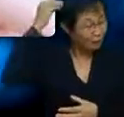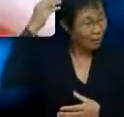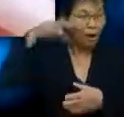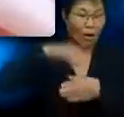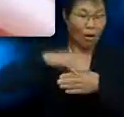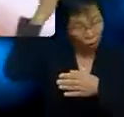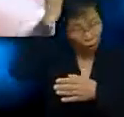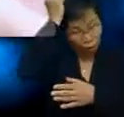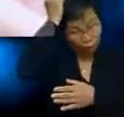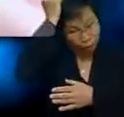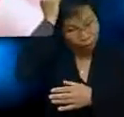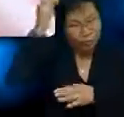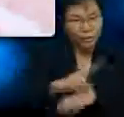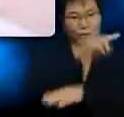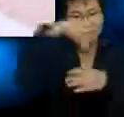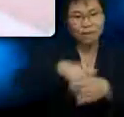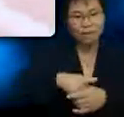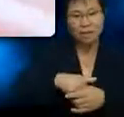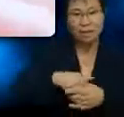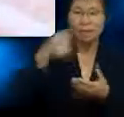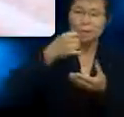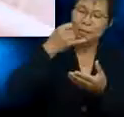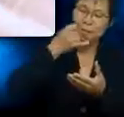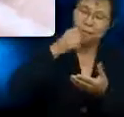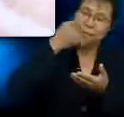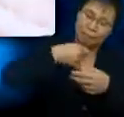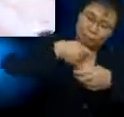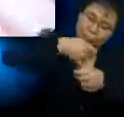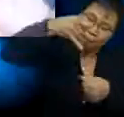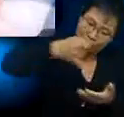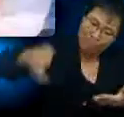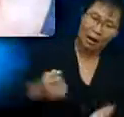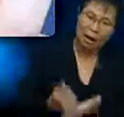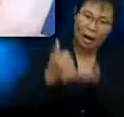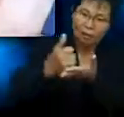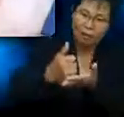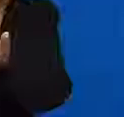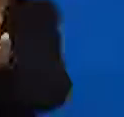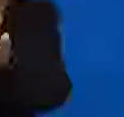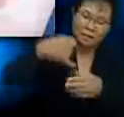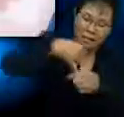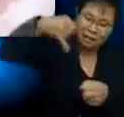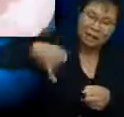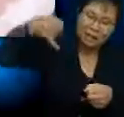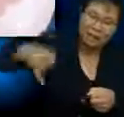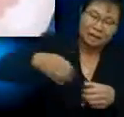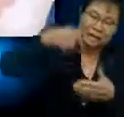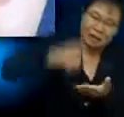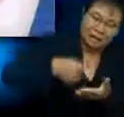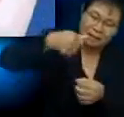spring is used in a ballpoint pen. It helps the ink container to pop in and